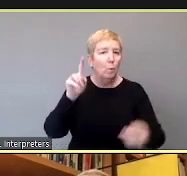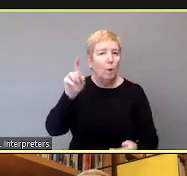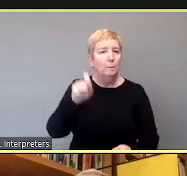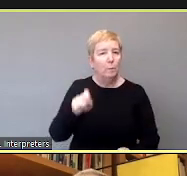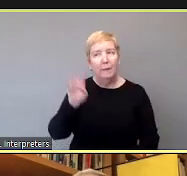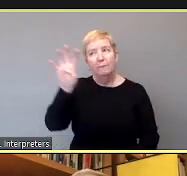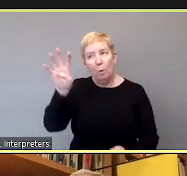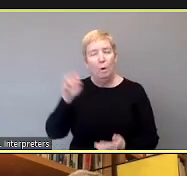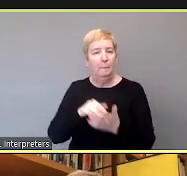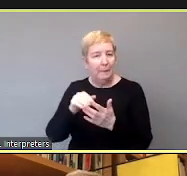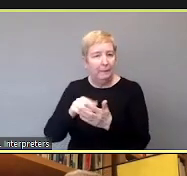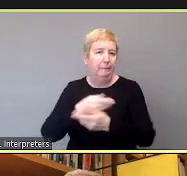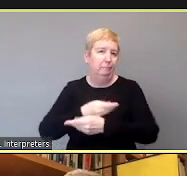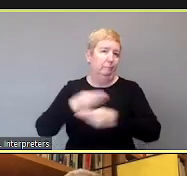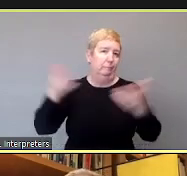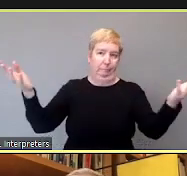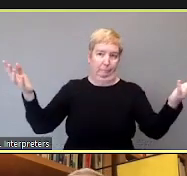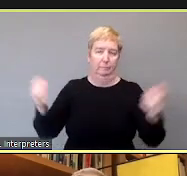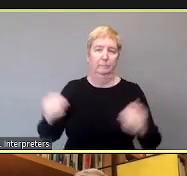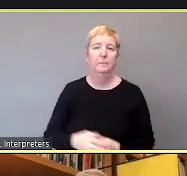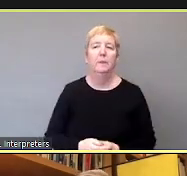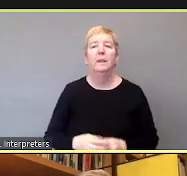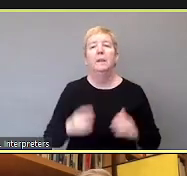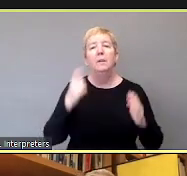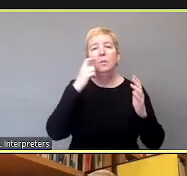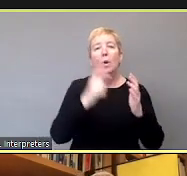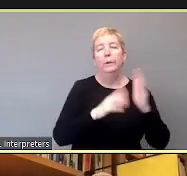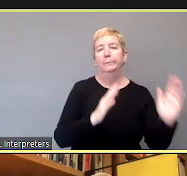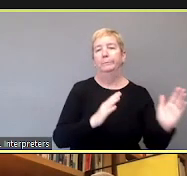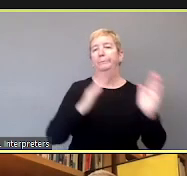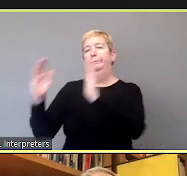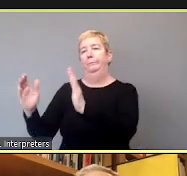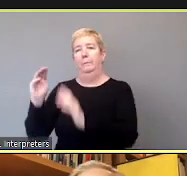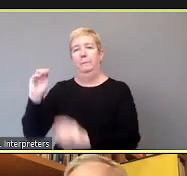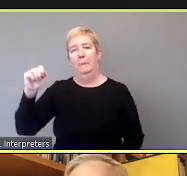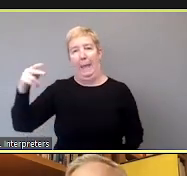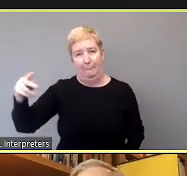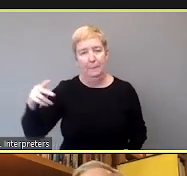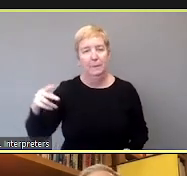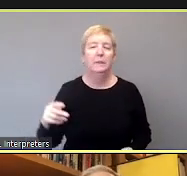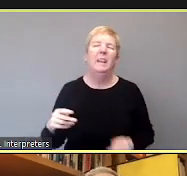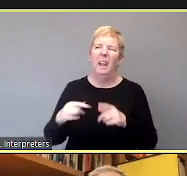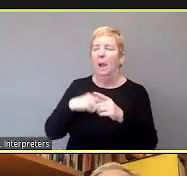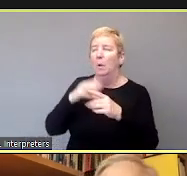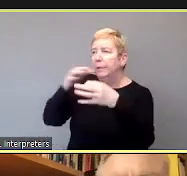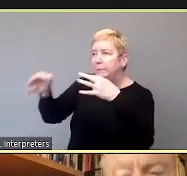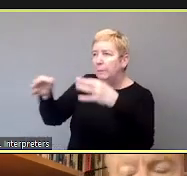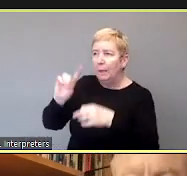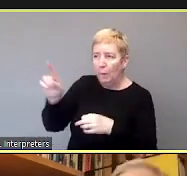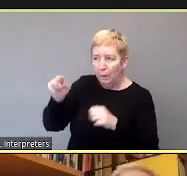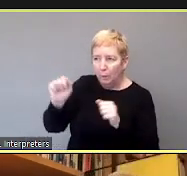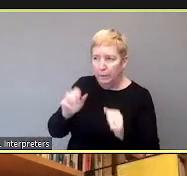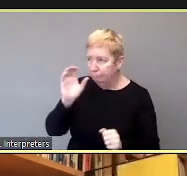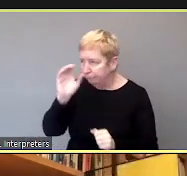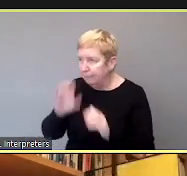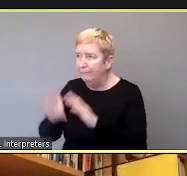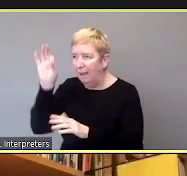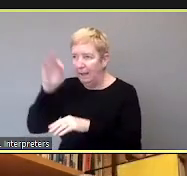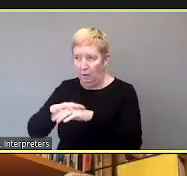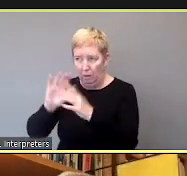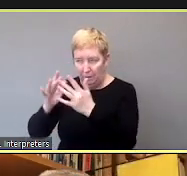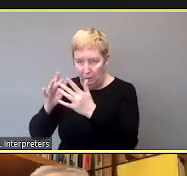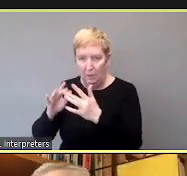door. Here in the map to the right, and I'm going to show you where you can find this information online, is the numbers